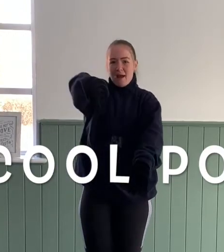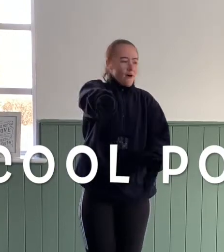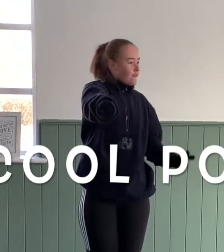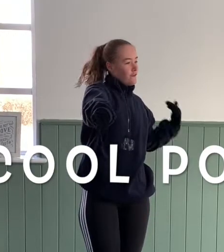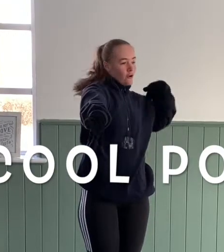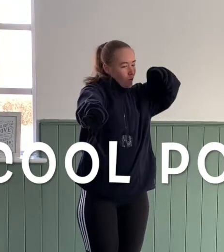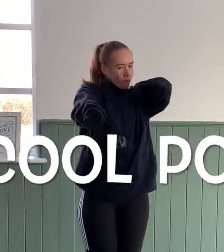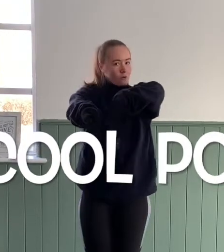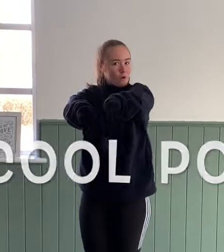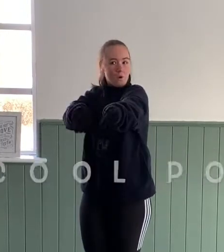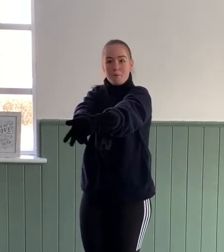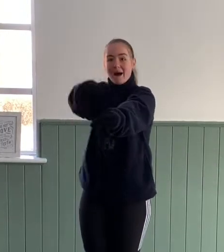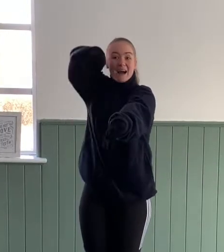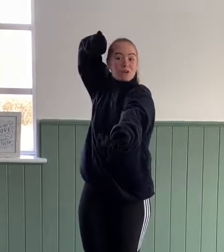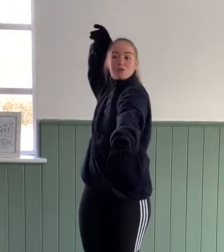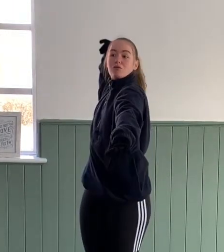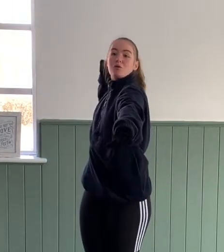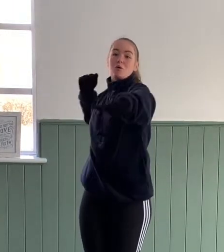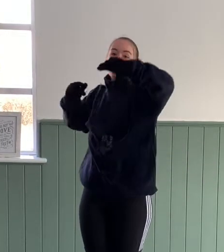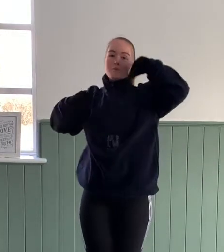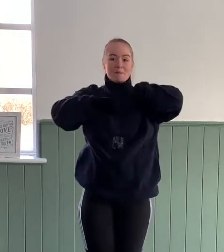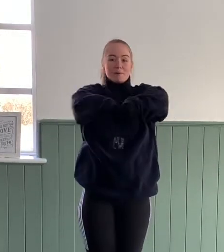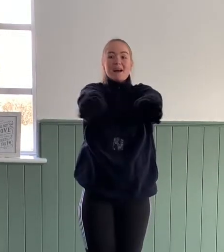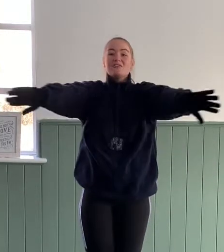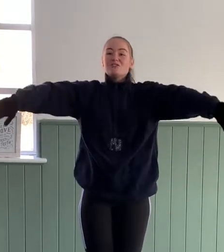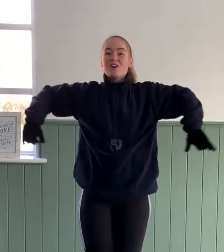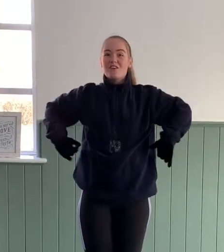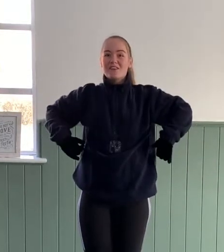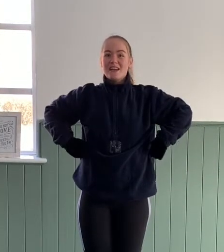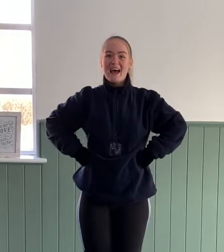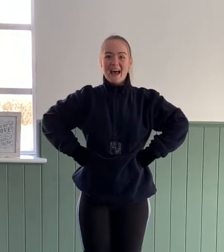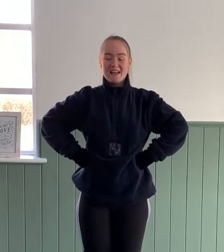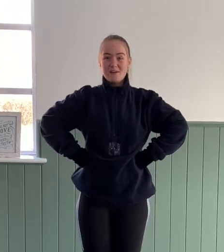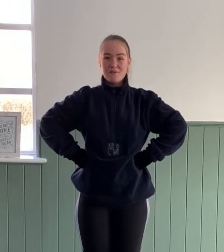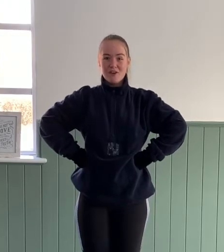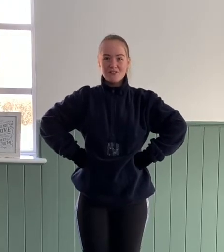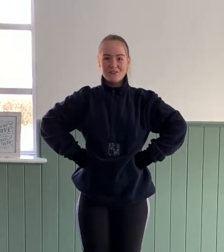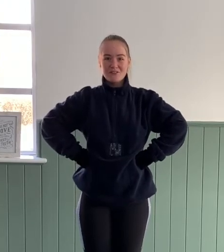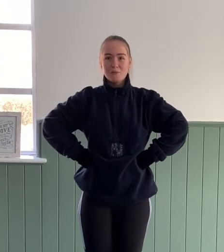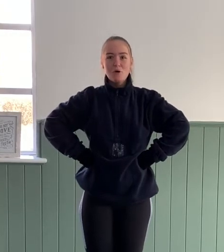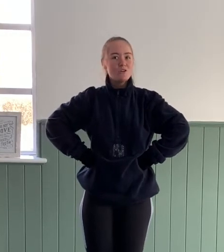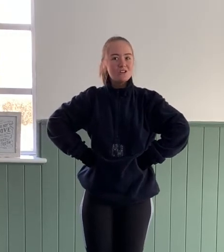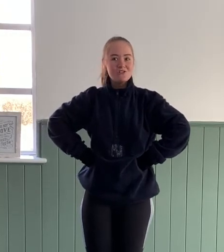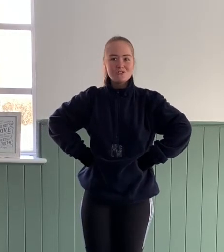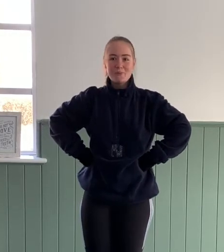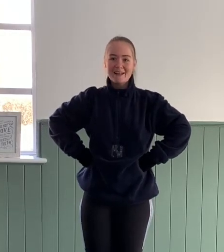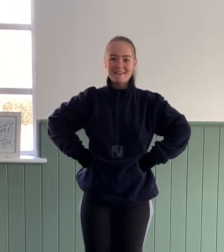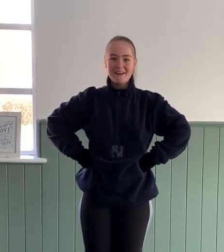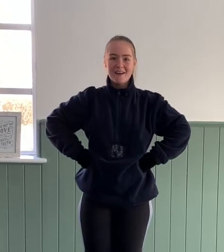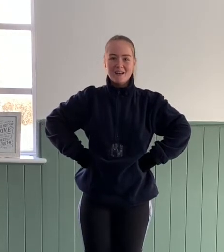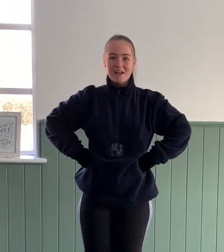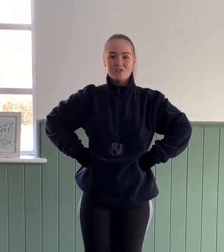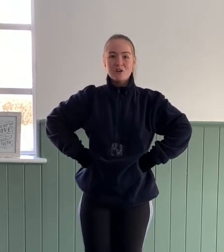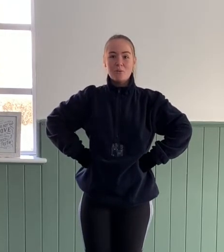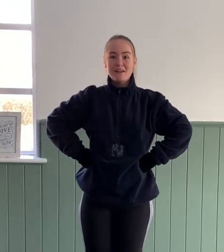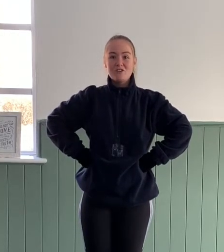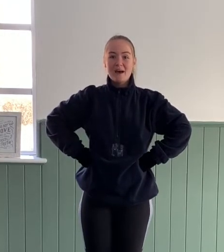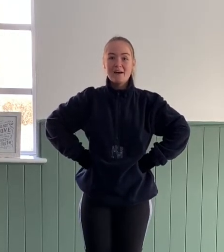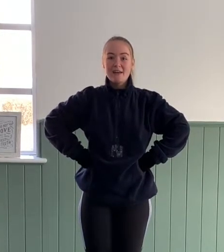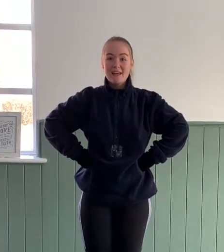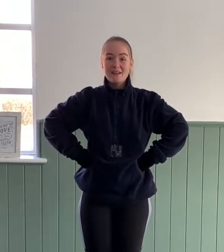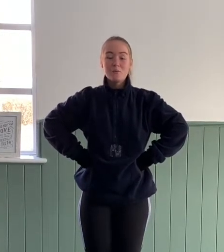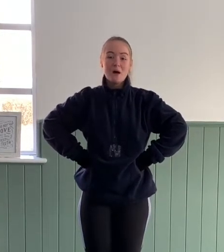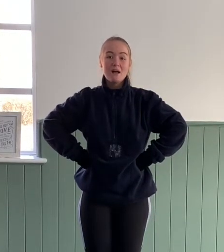be front crawl, back crawl, bit of breaststroke, any of those. The more you do, the better. So when